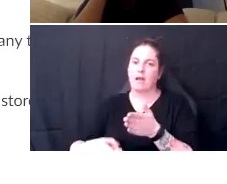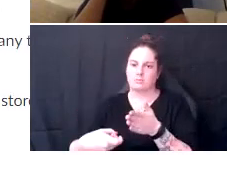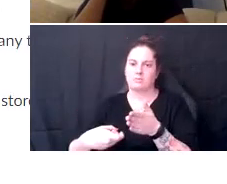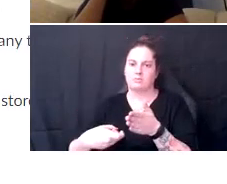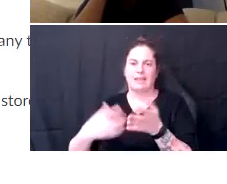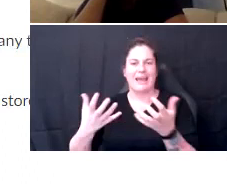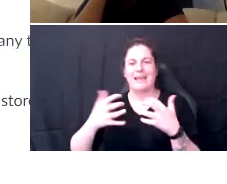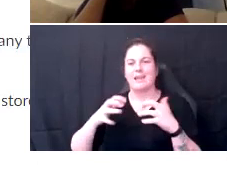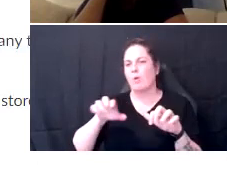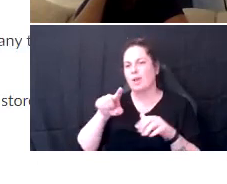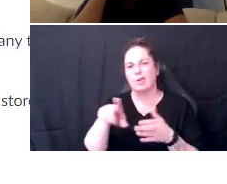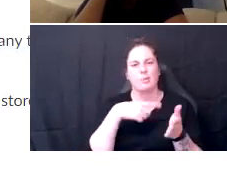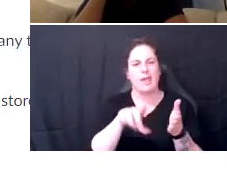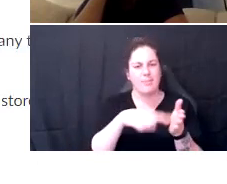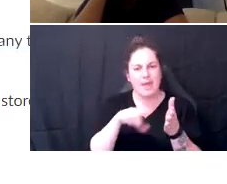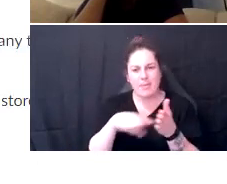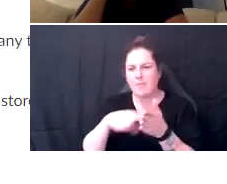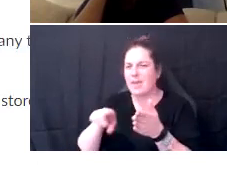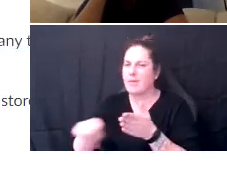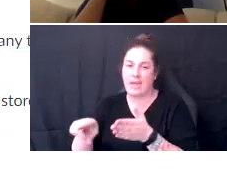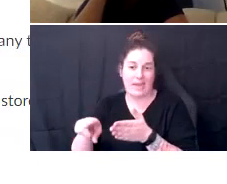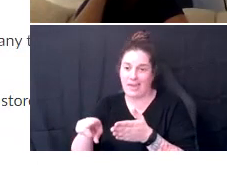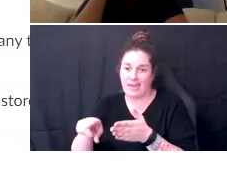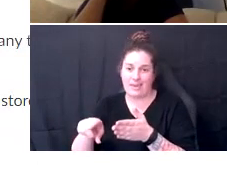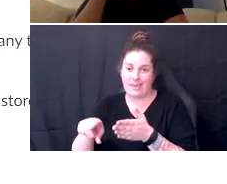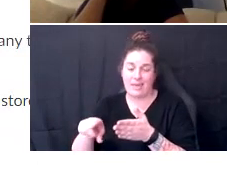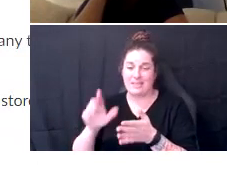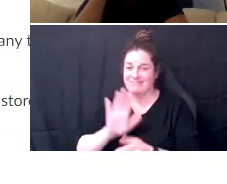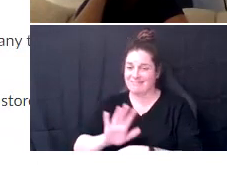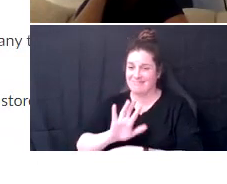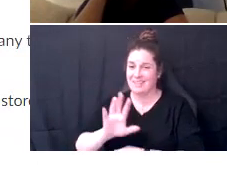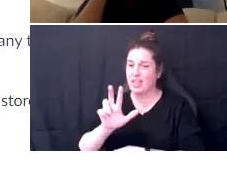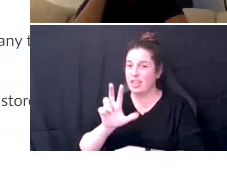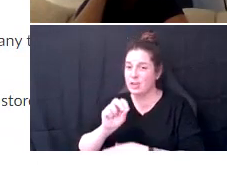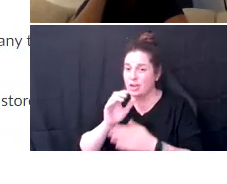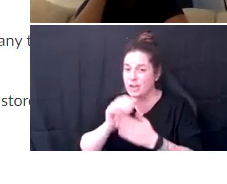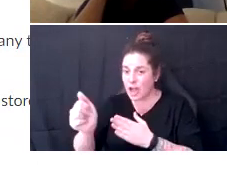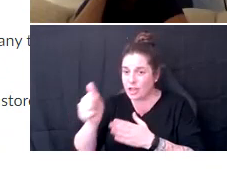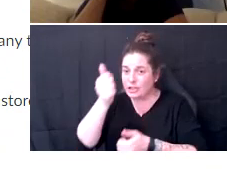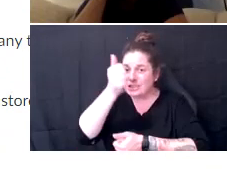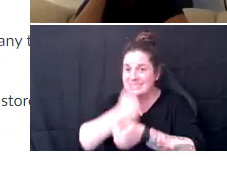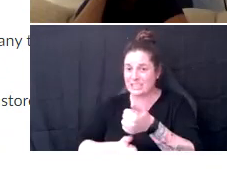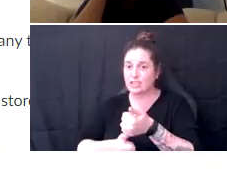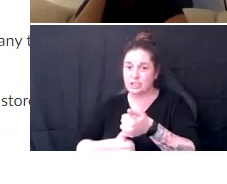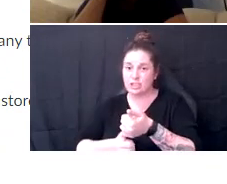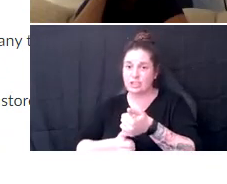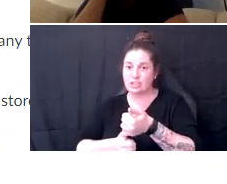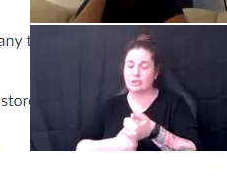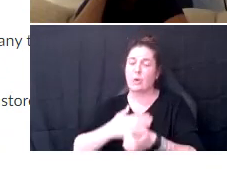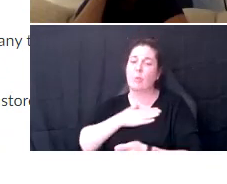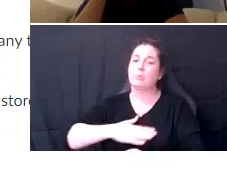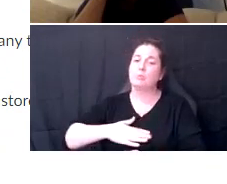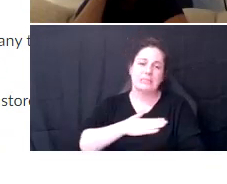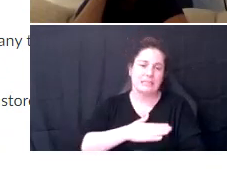paying for these articles because they can cost about $30, $40 a piece. So please do not try